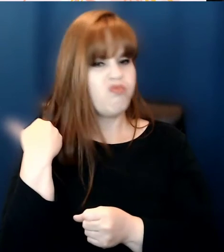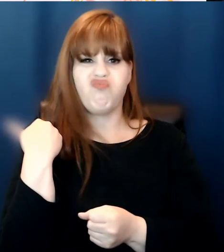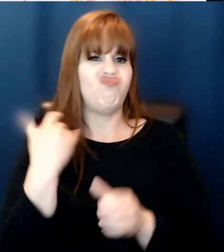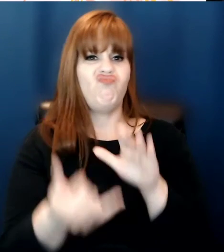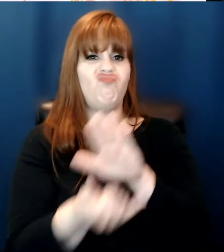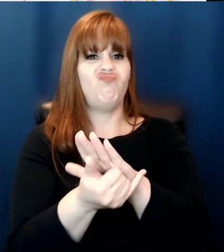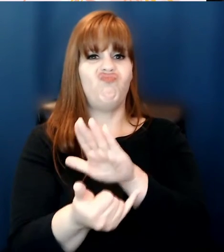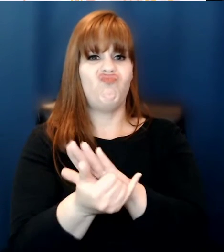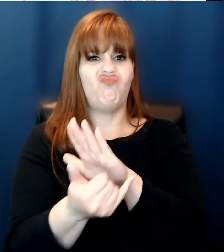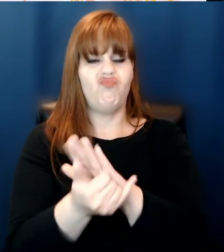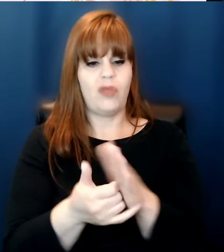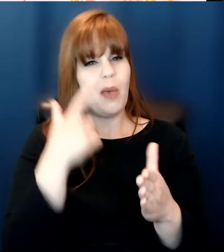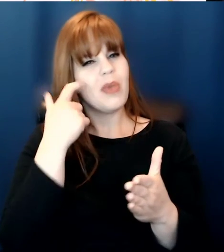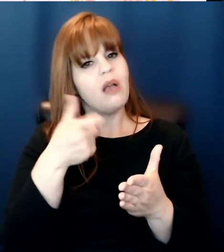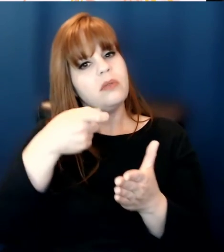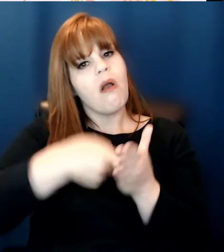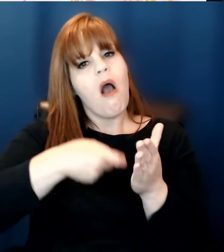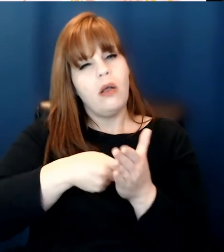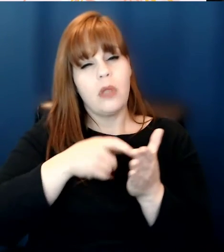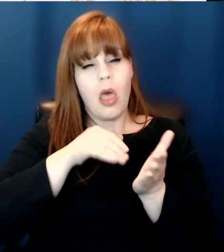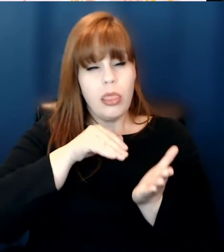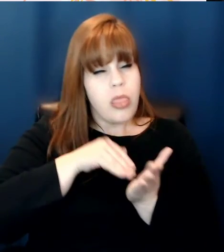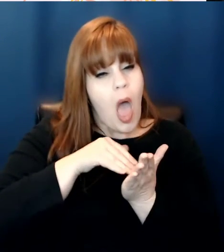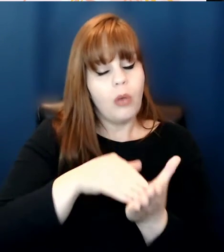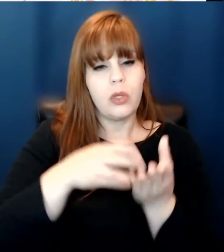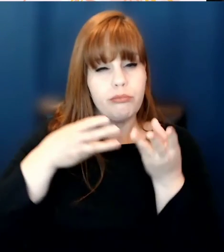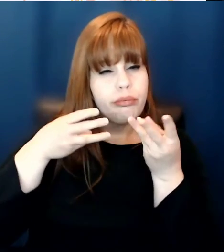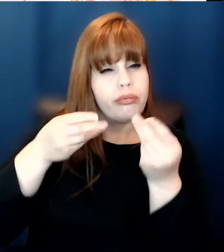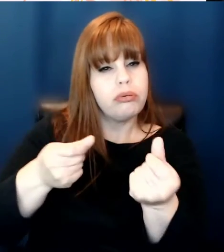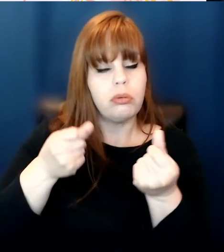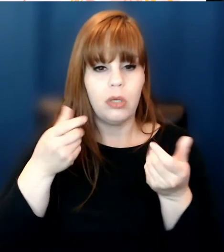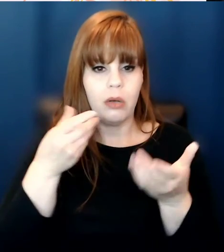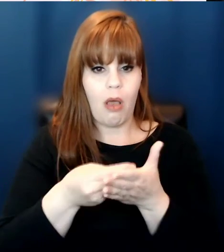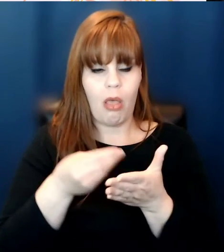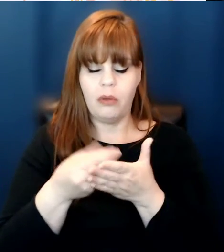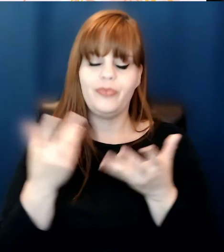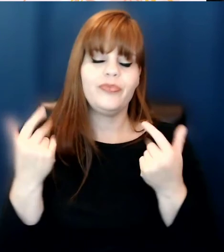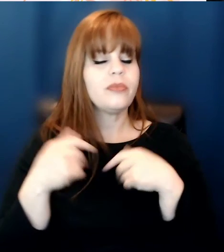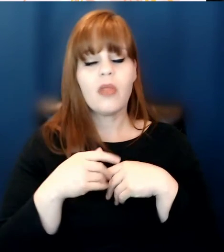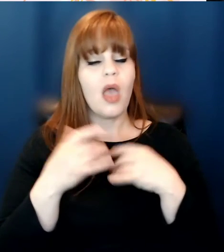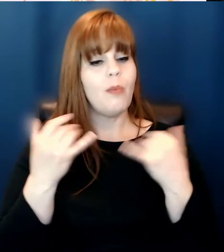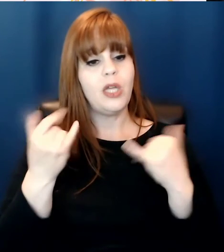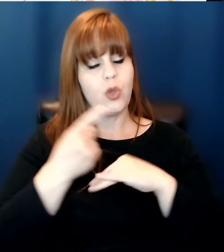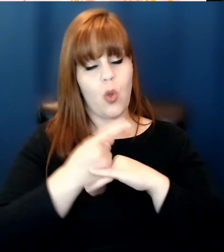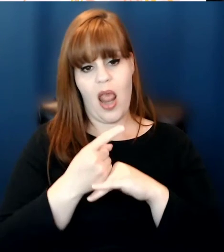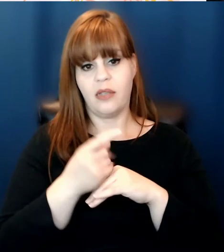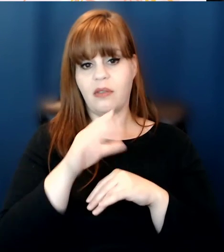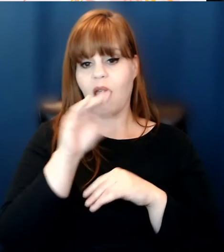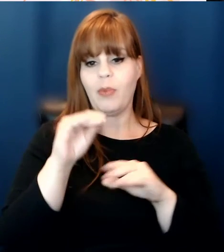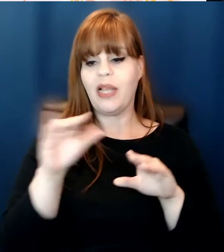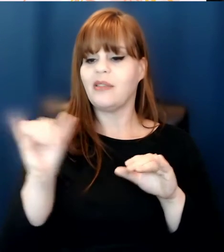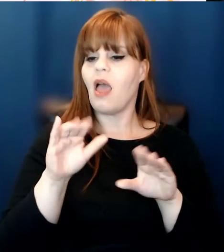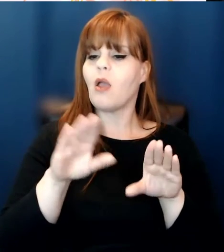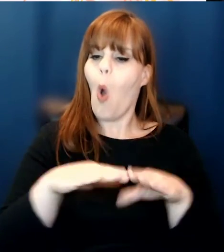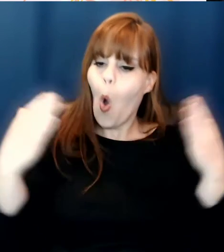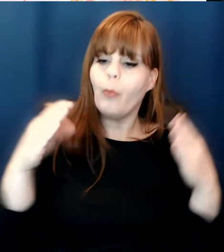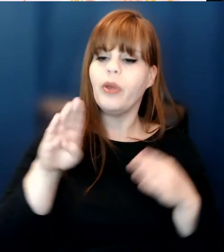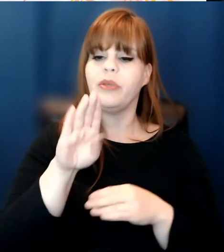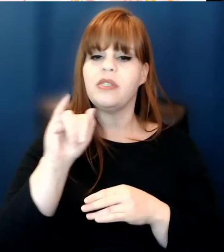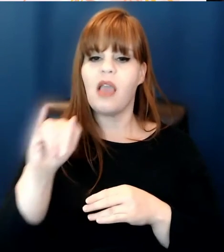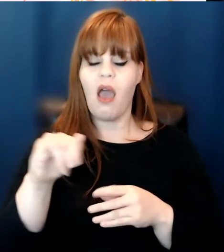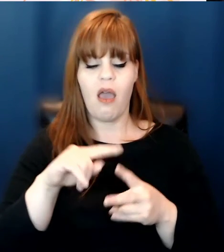we couldn't have done it because it costed thousands upon thousands of dollars. But today, companies like OpenBCI, Muse